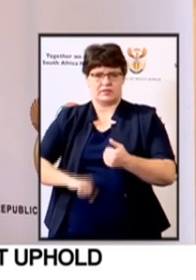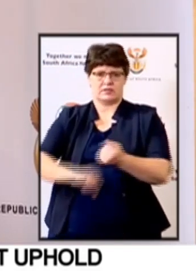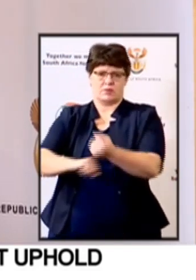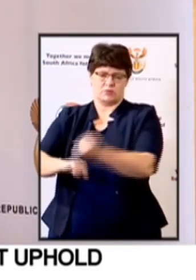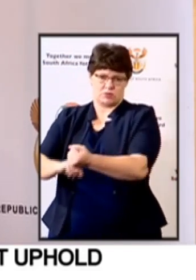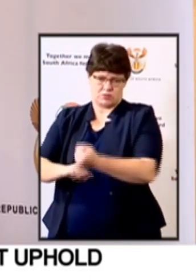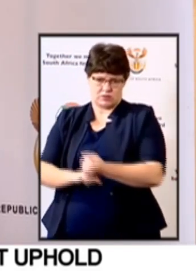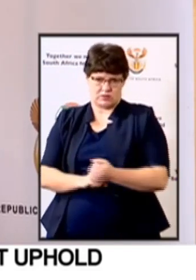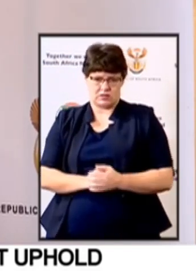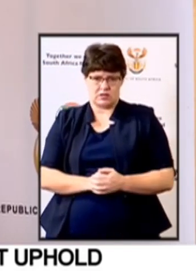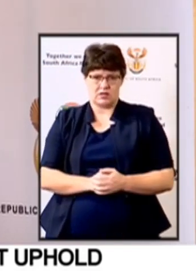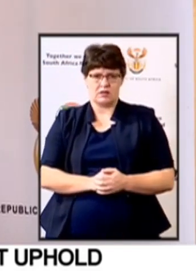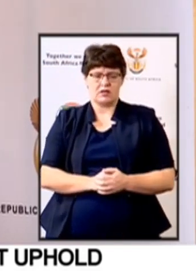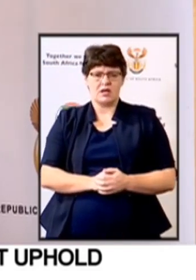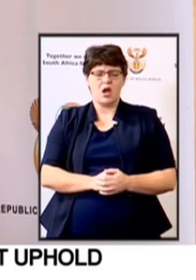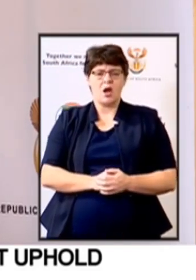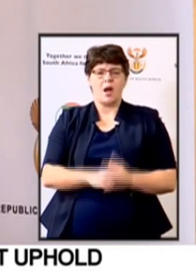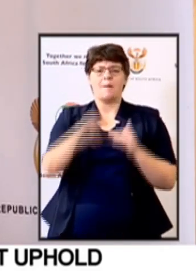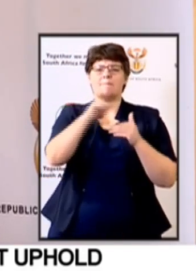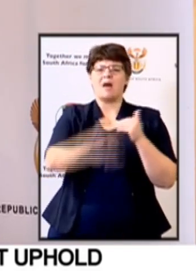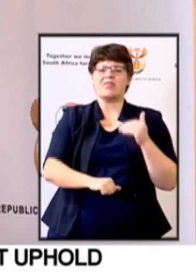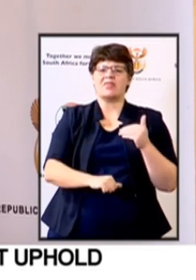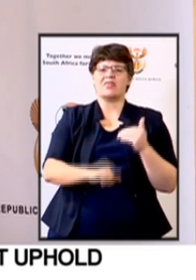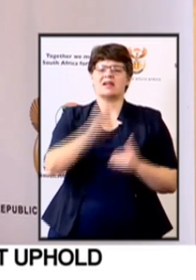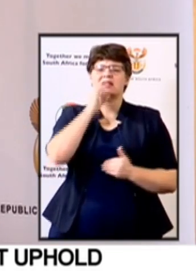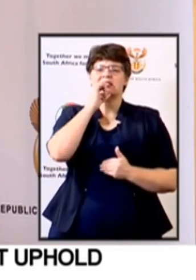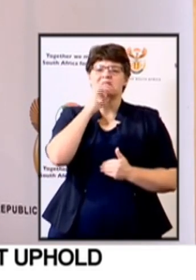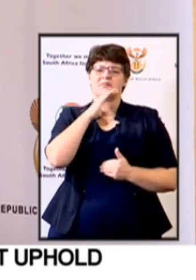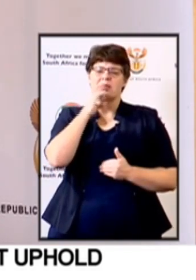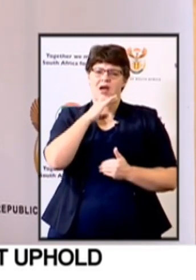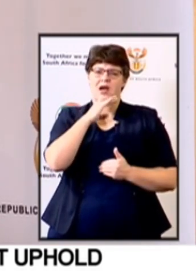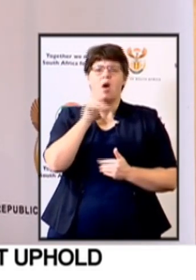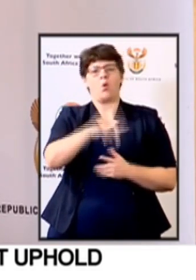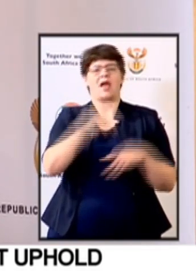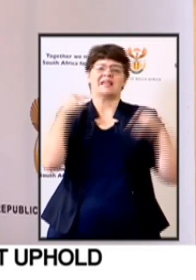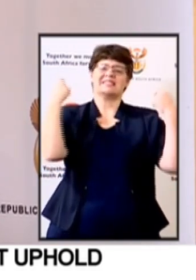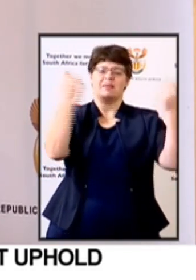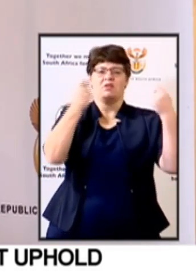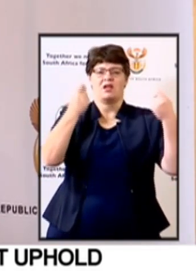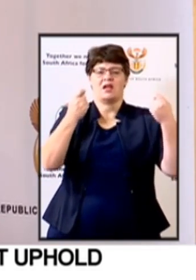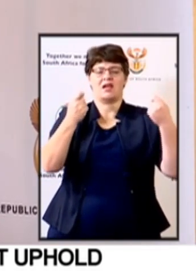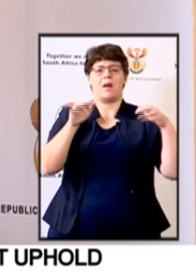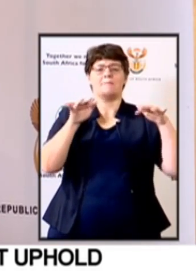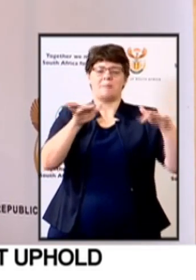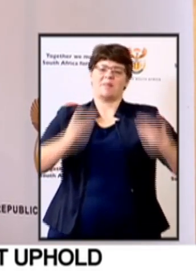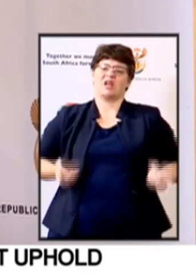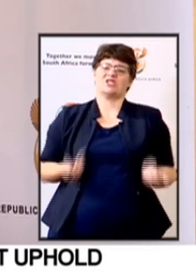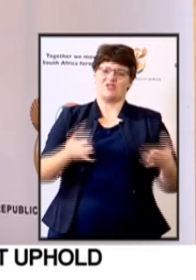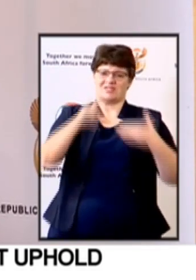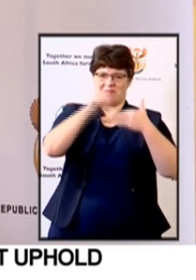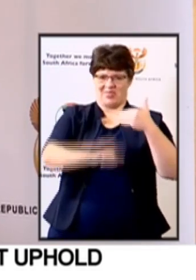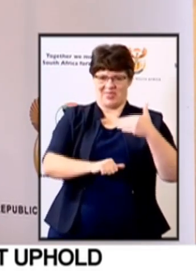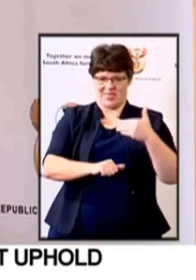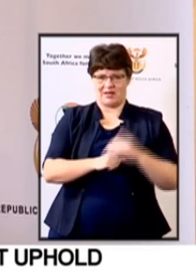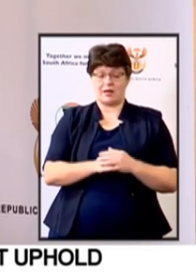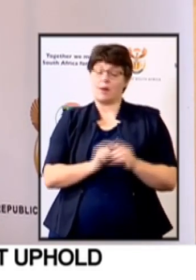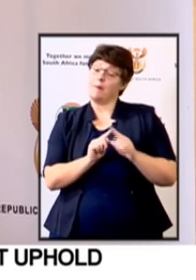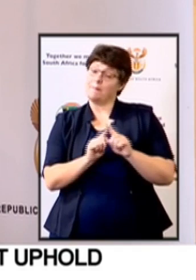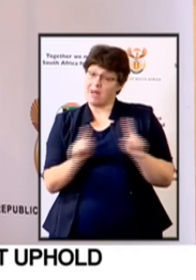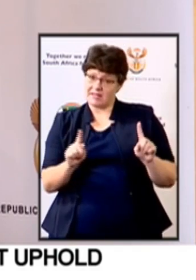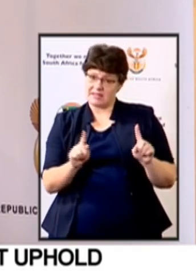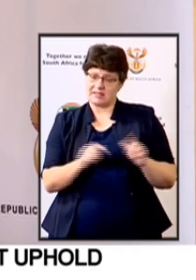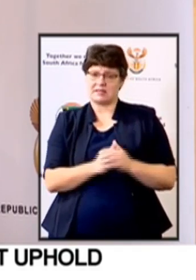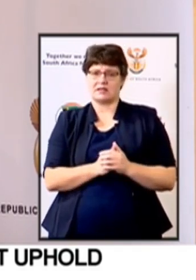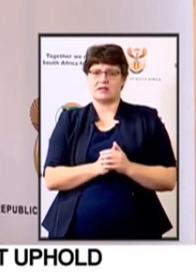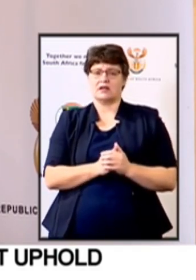month of September each year, when we honor public servants by celebrating Public Servants Month. However, our